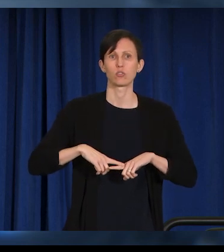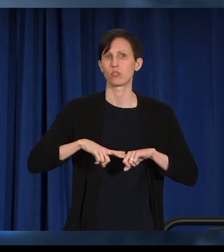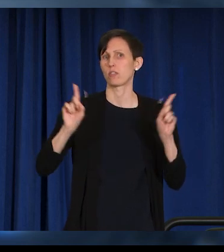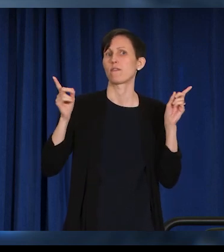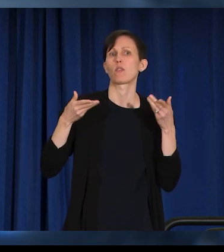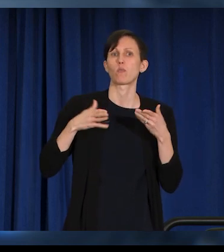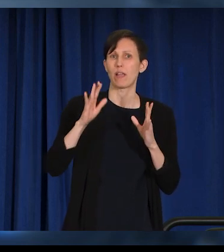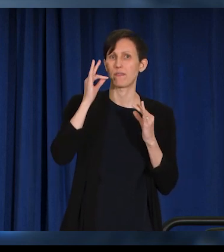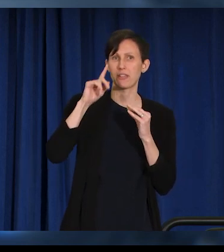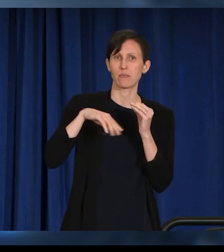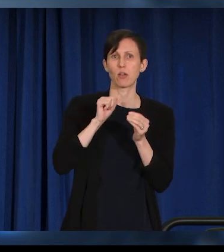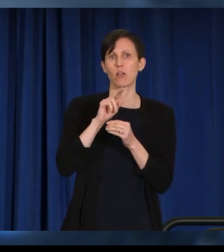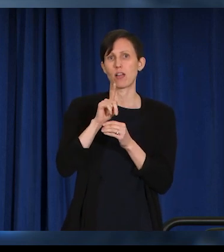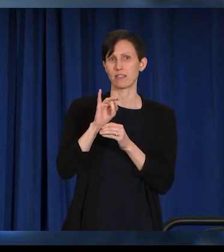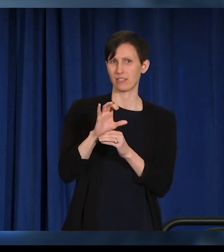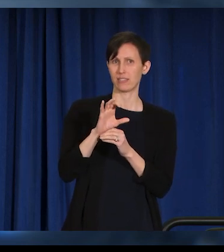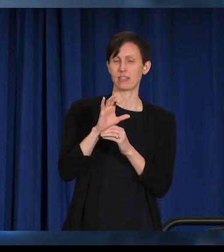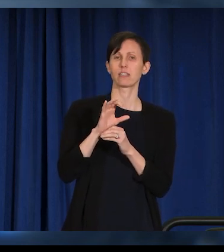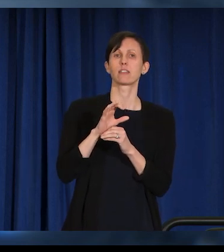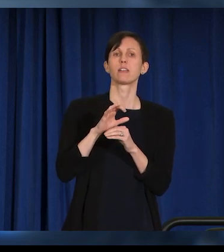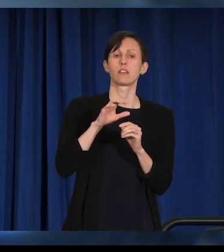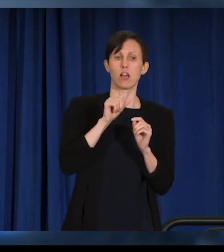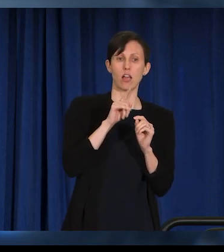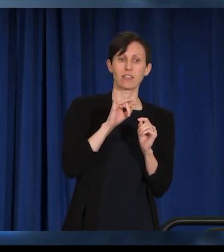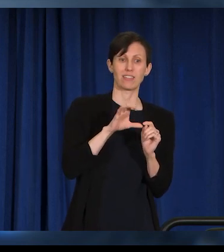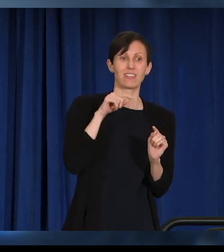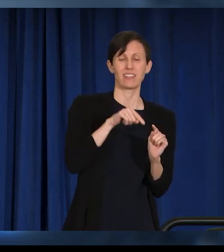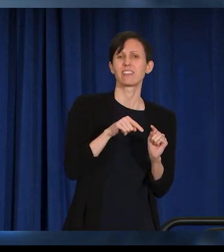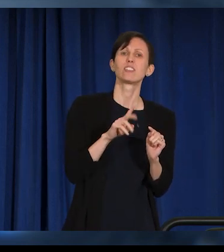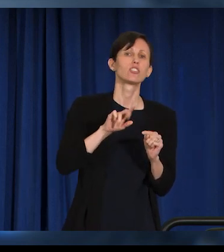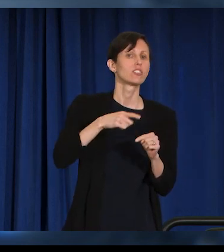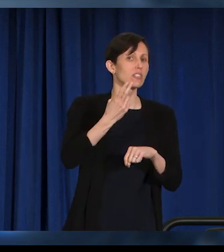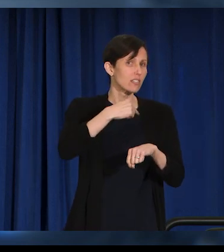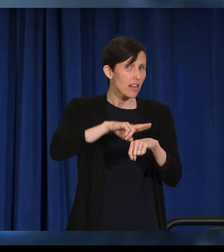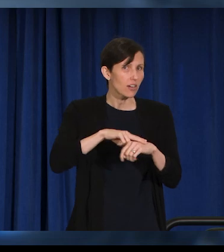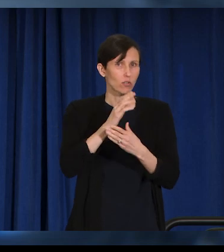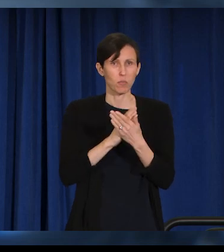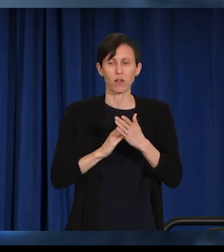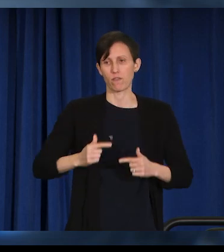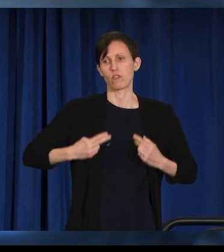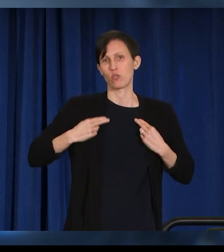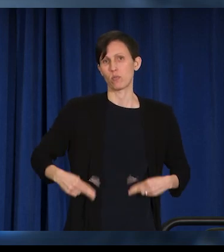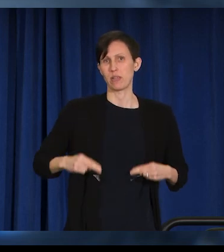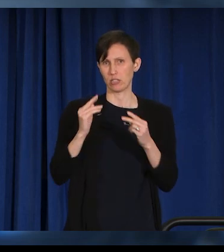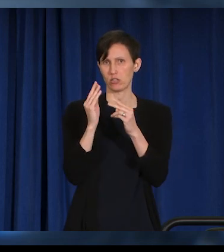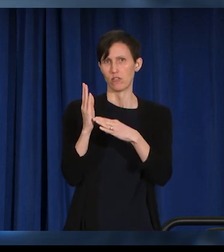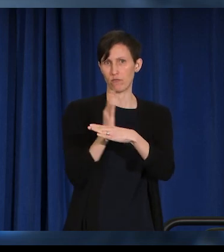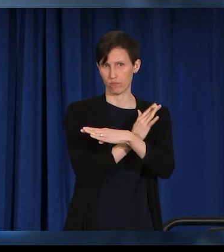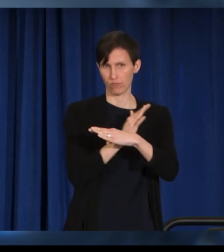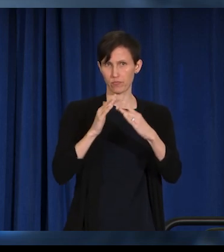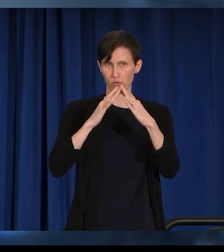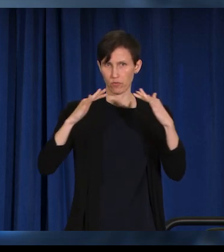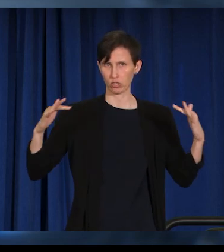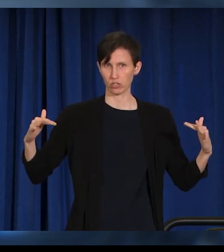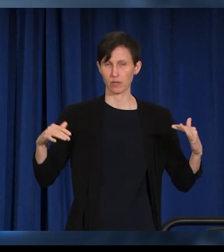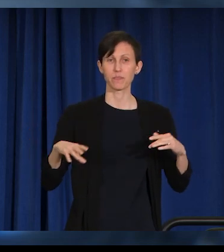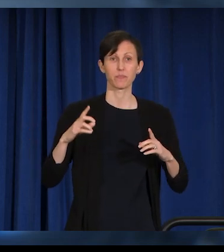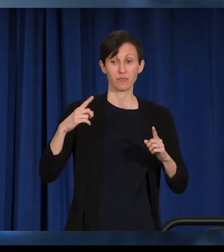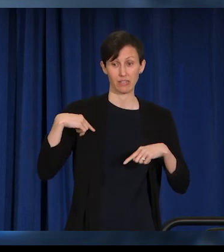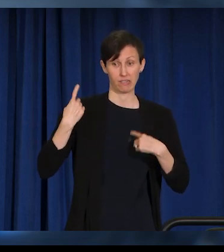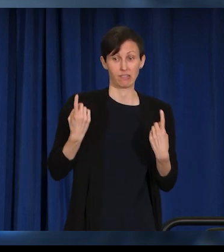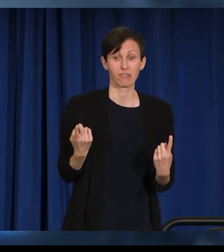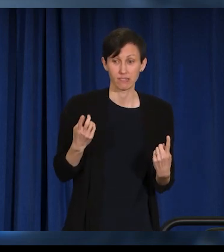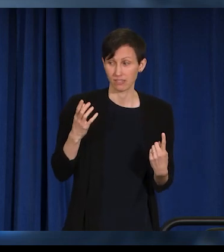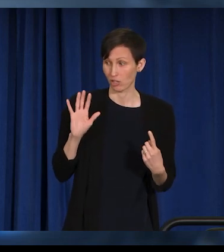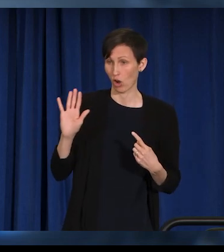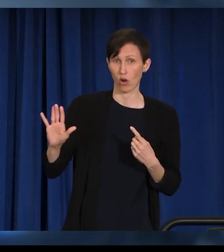variation, not as a deficit, but rather a natural and valuable part of human diversity. Since then, the neurodiversity movement has